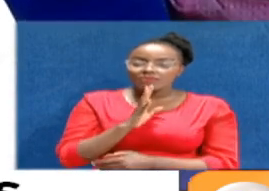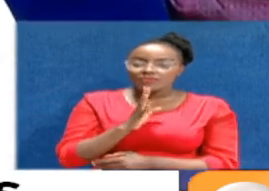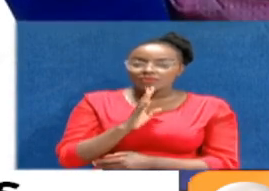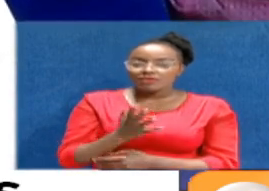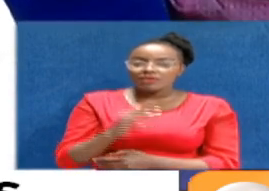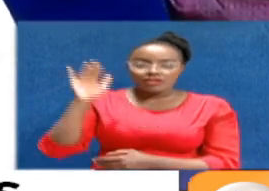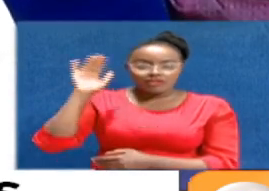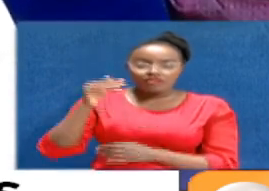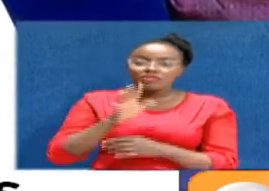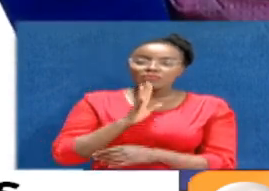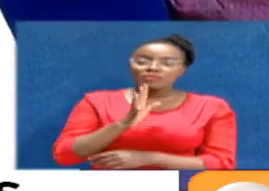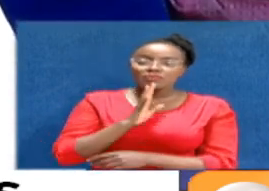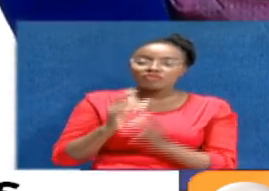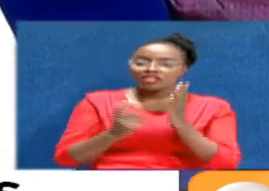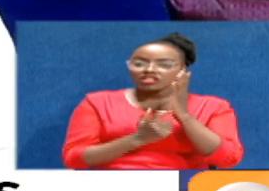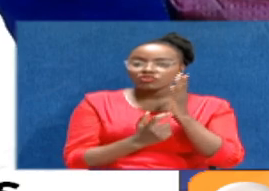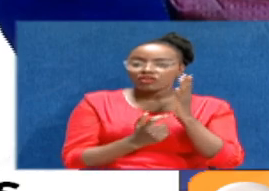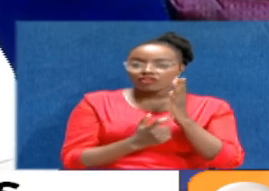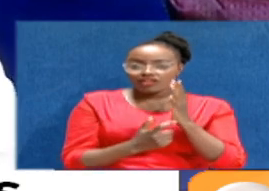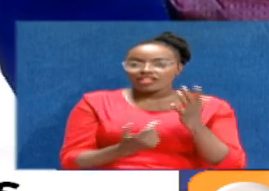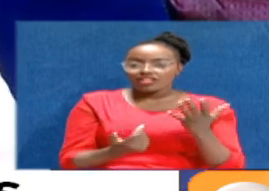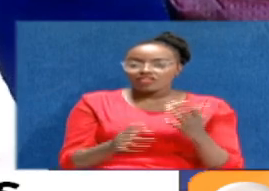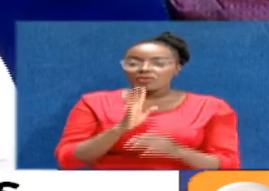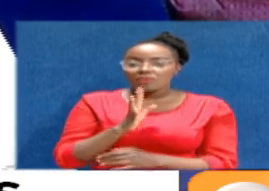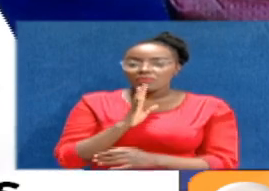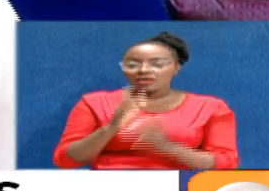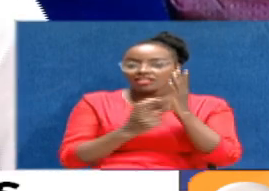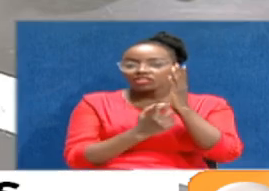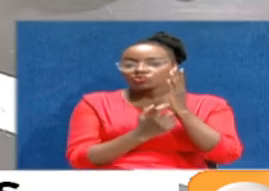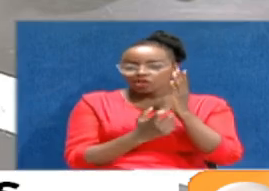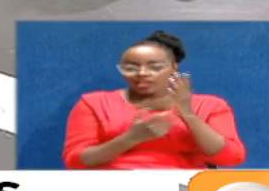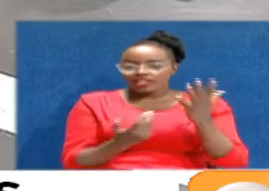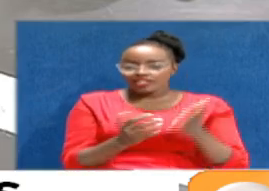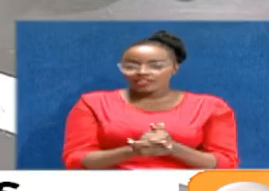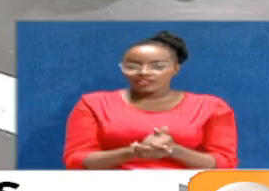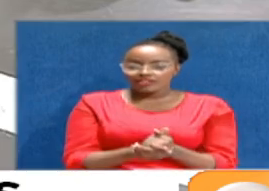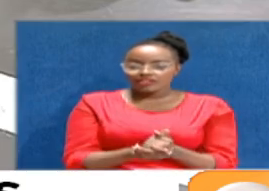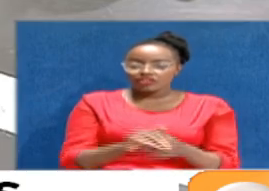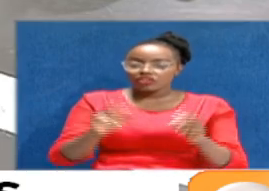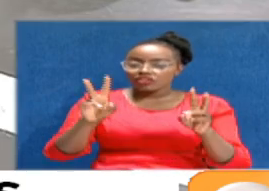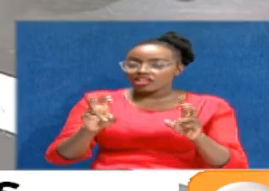Na uzungumze kwa Kiswahili. Kwa Kiswahili, nitasema kwa Kiswahili. But